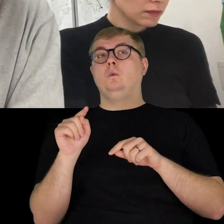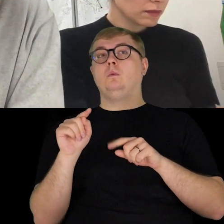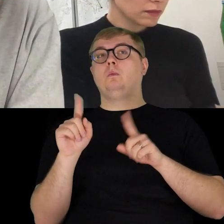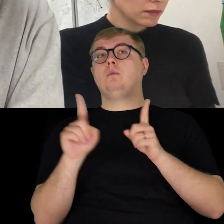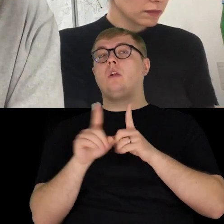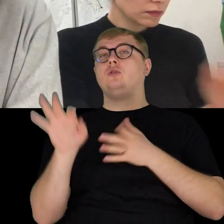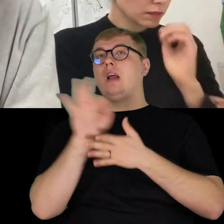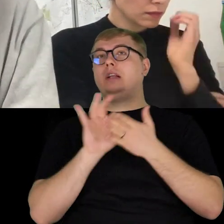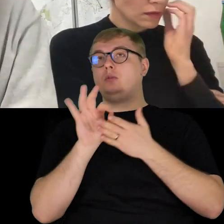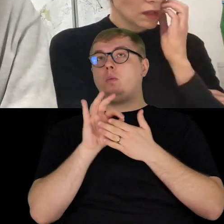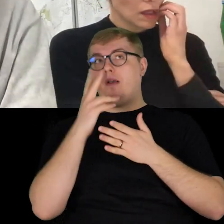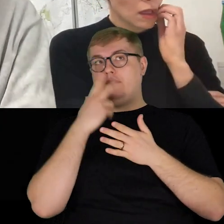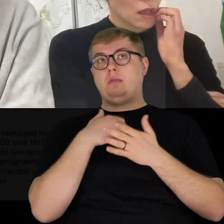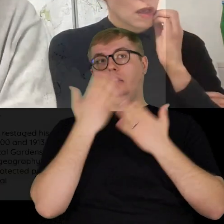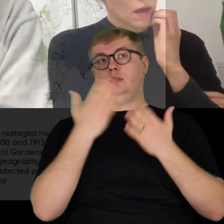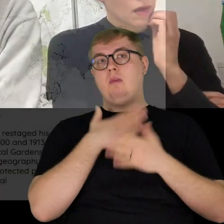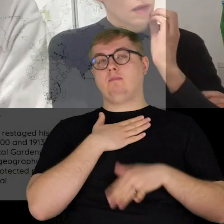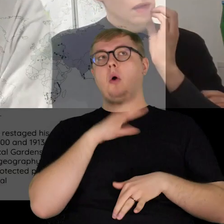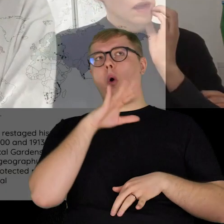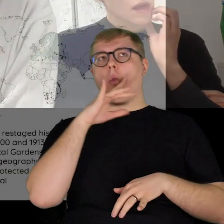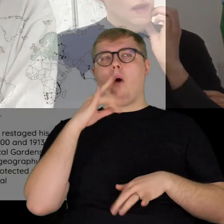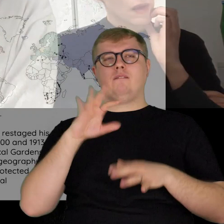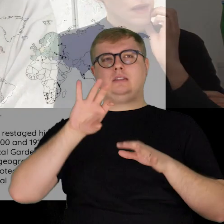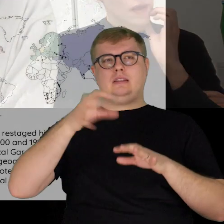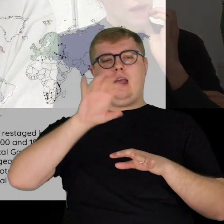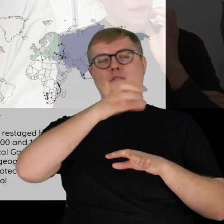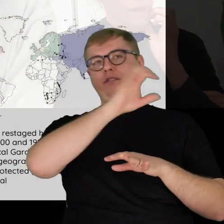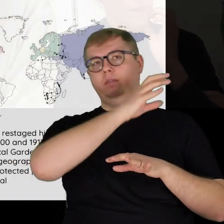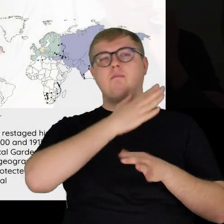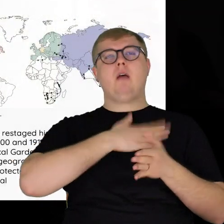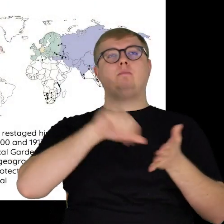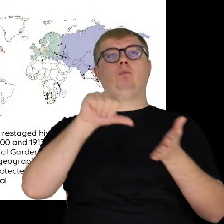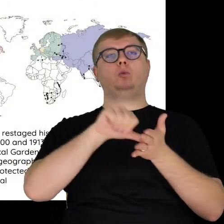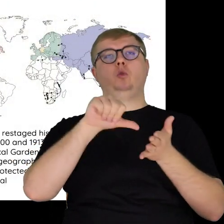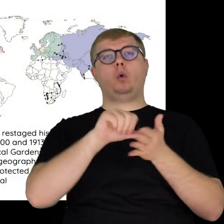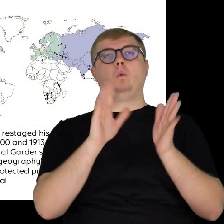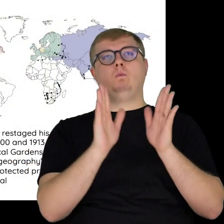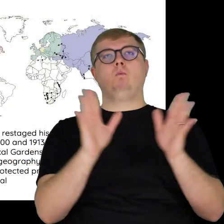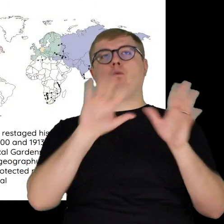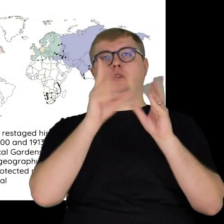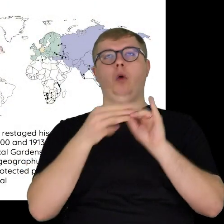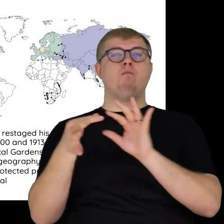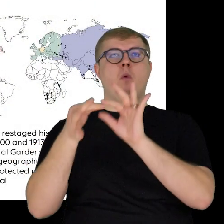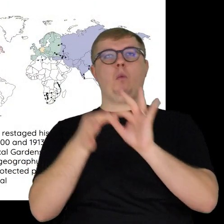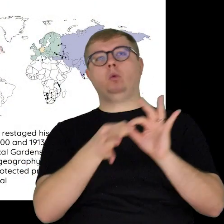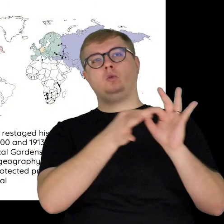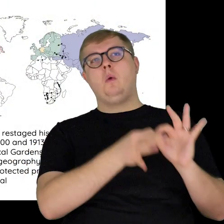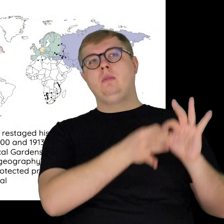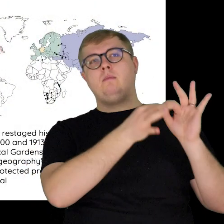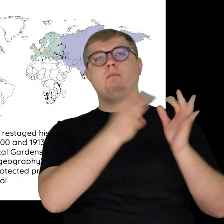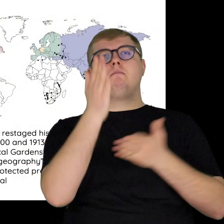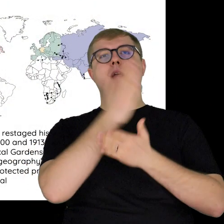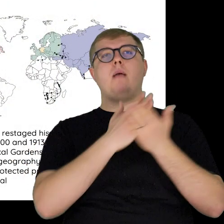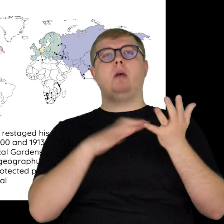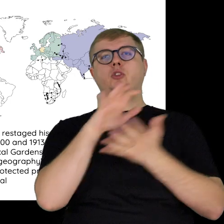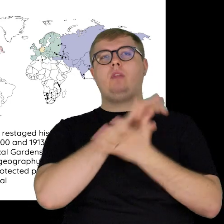the coloured zones in the middle of the drawing are linked to the world map on the right hand side.